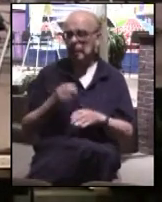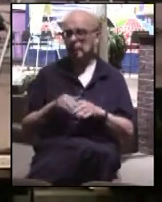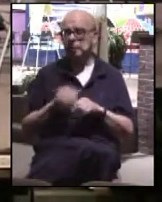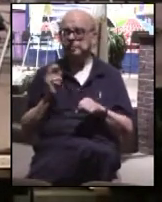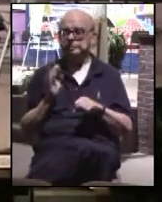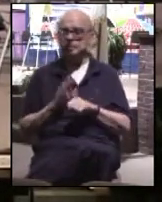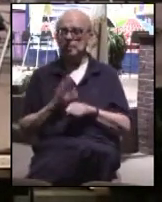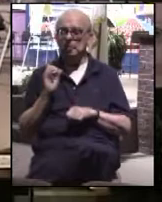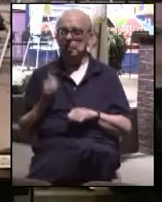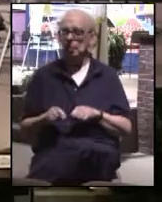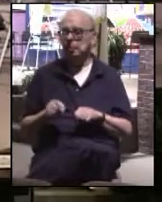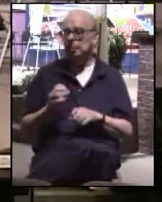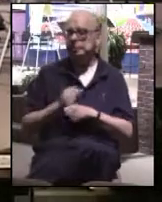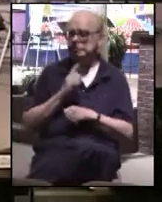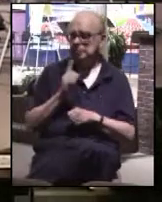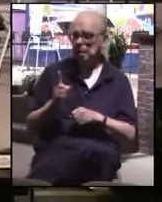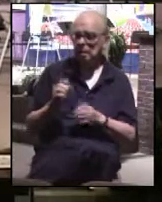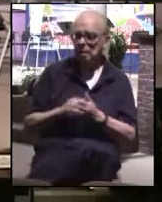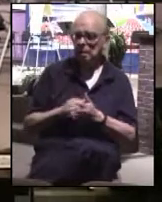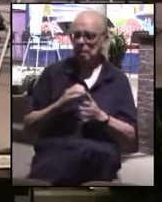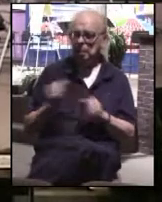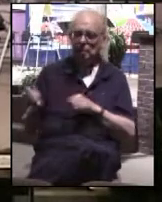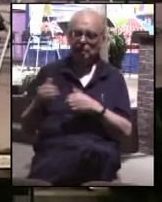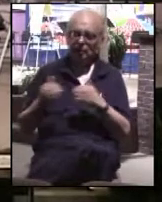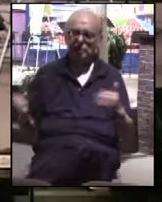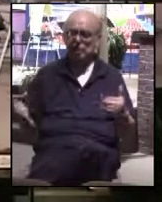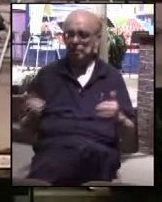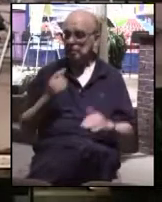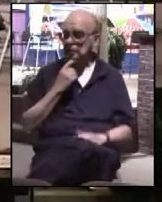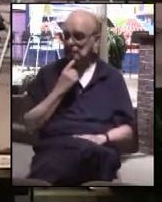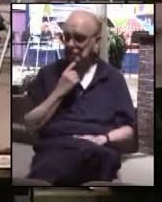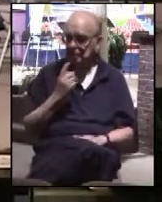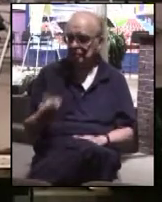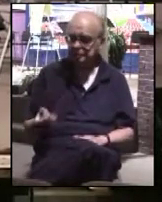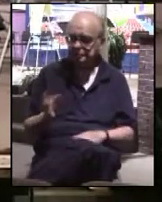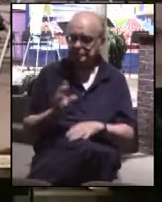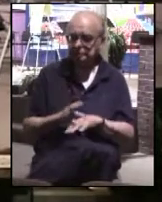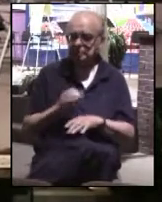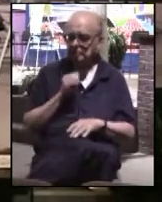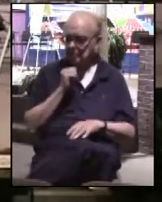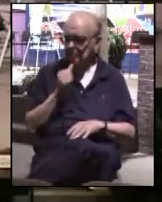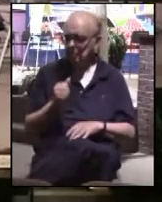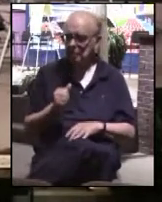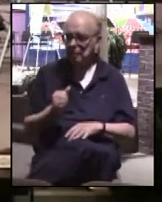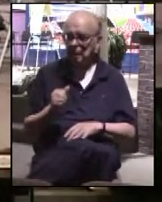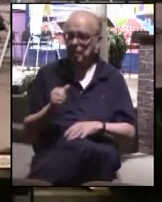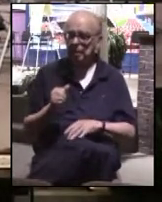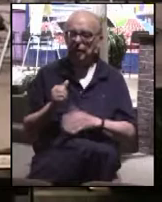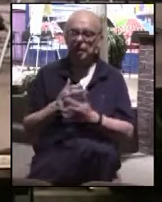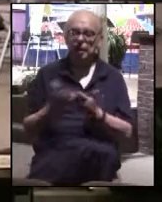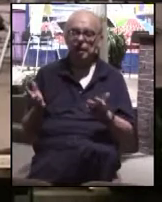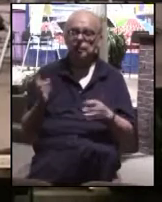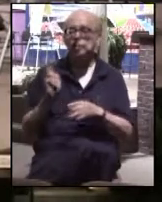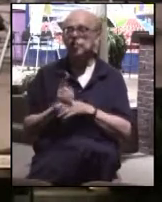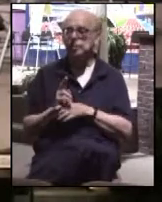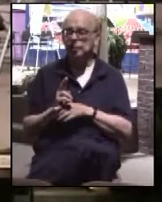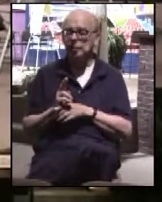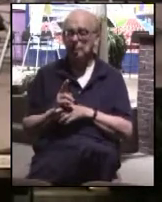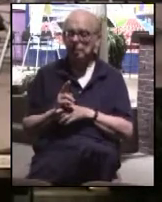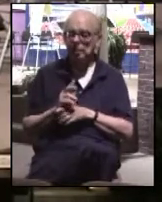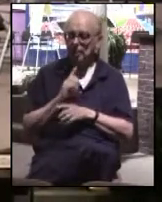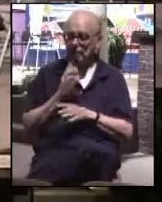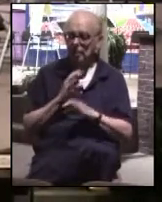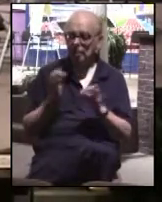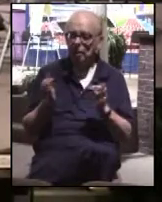we need to make sure that we take the separation seriously church is not a product to consume it is a